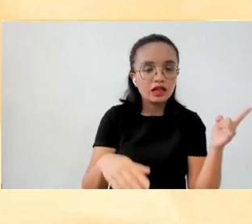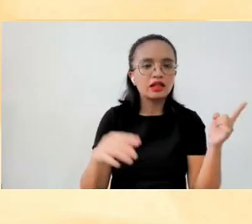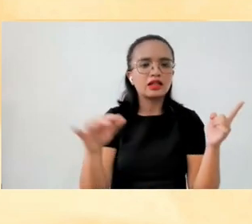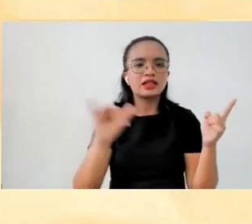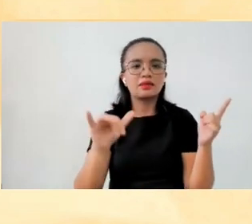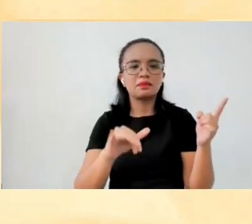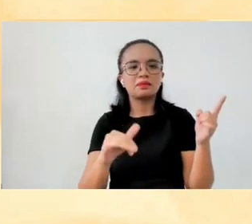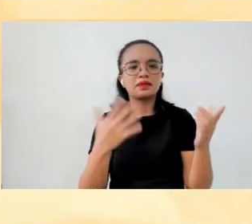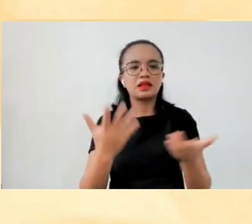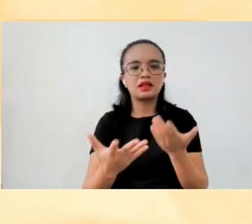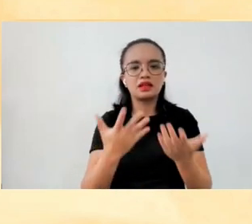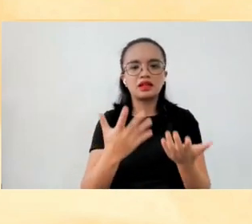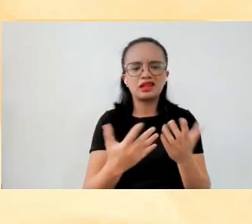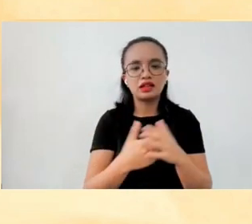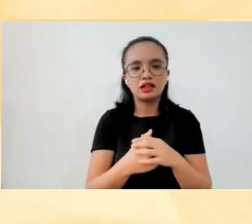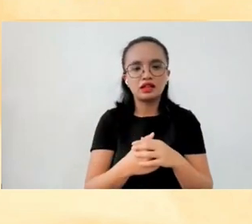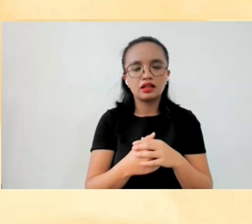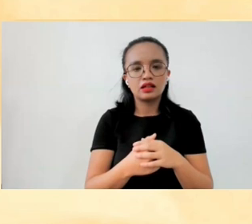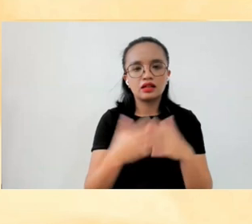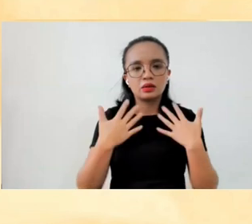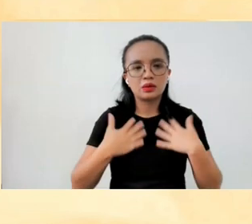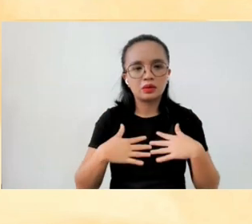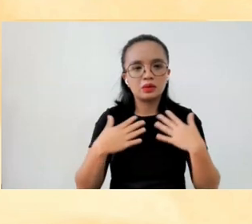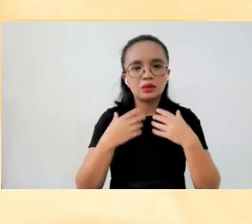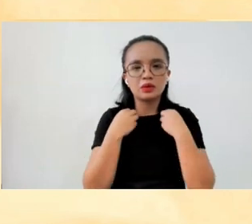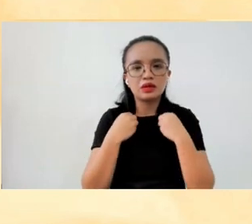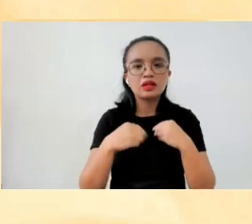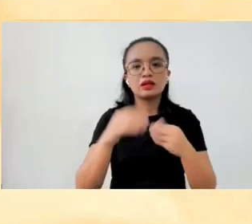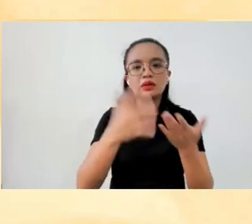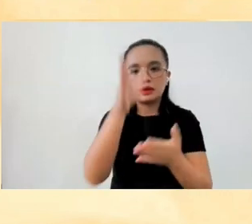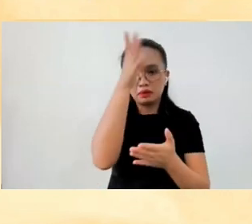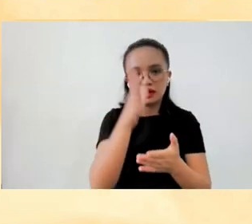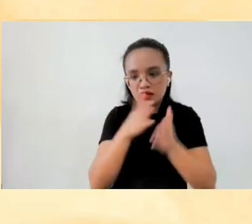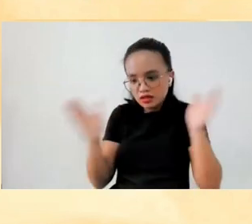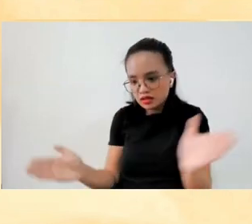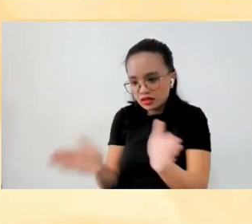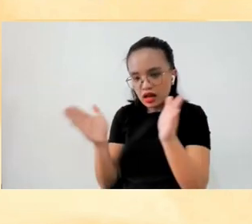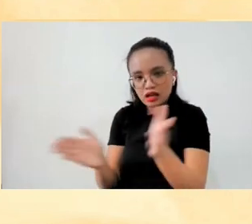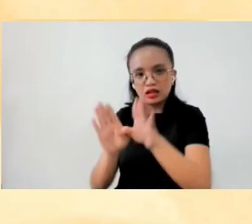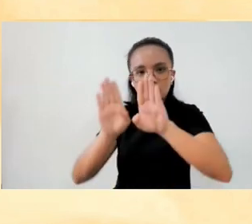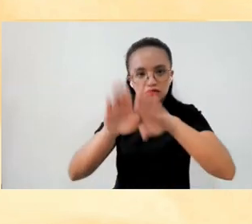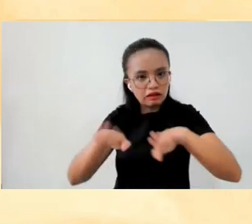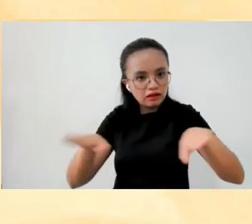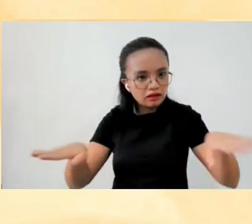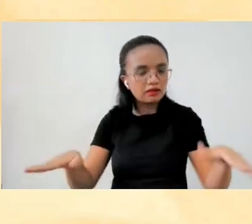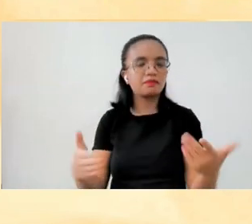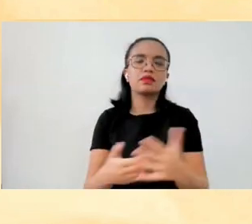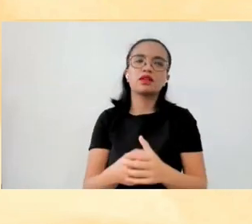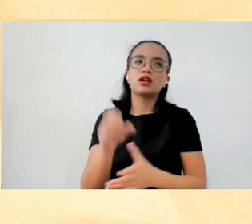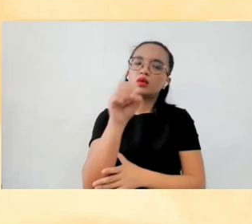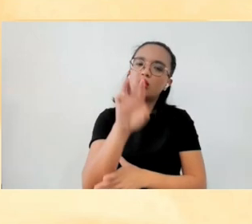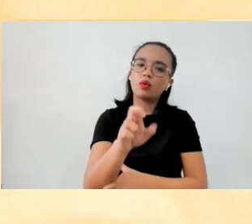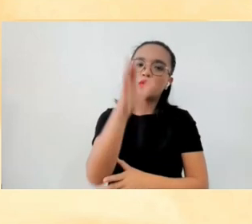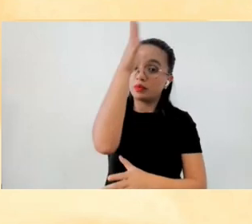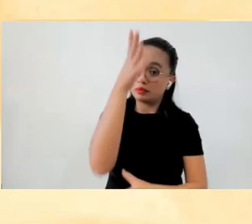maybe grooming. It starts with maybe the parents encouraging the children, or the parent